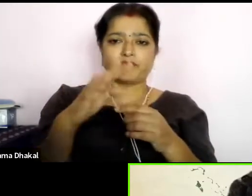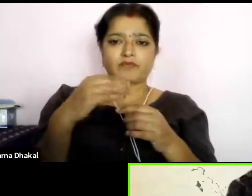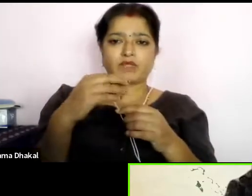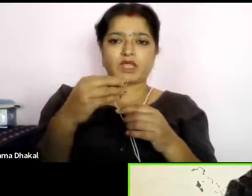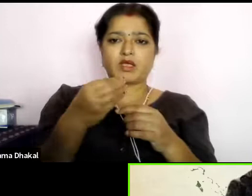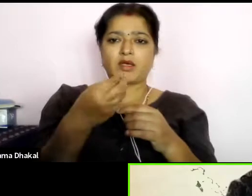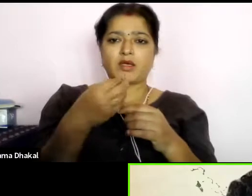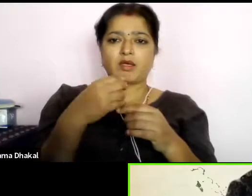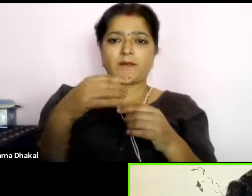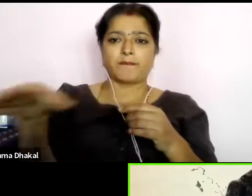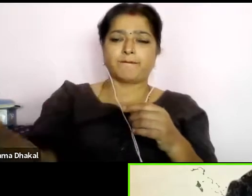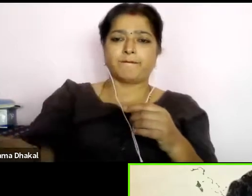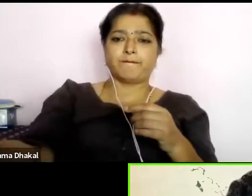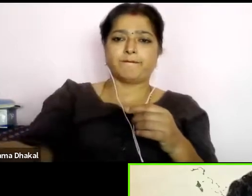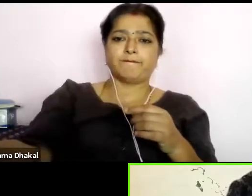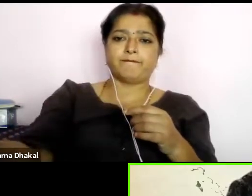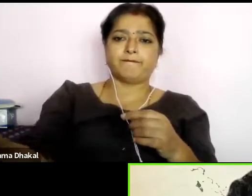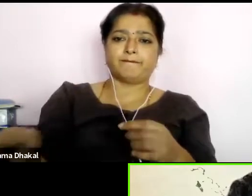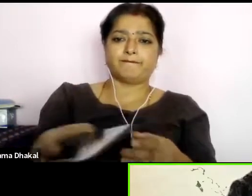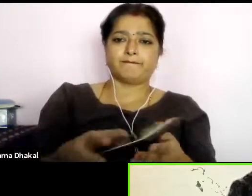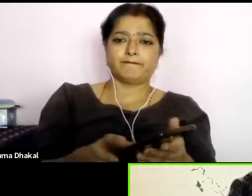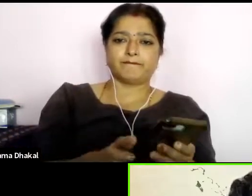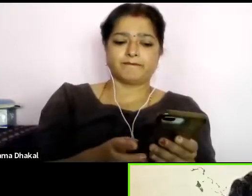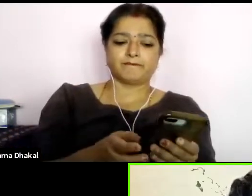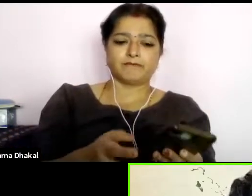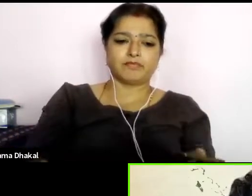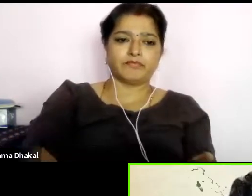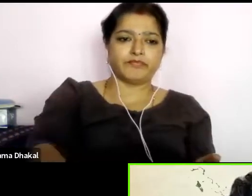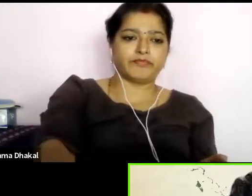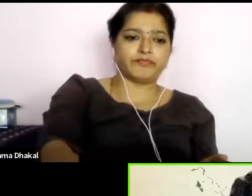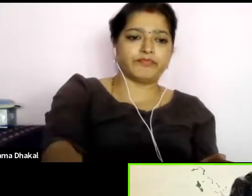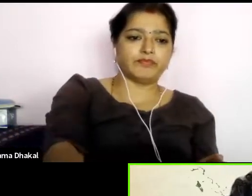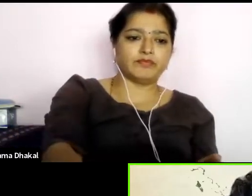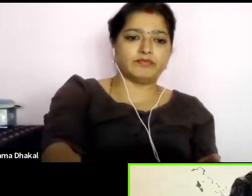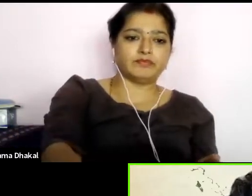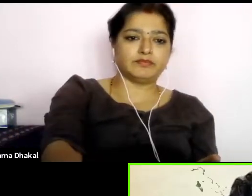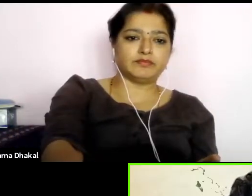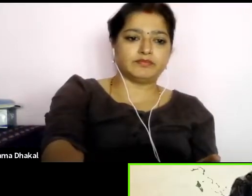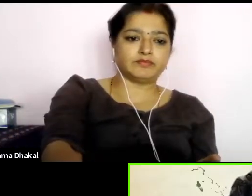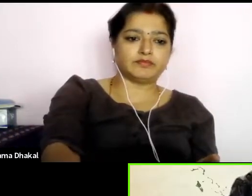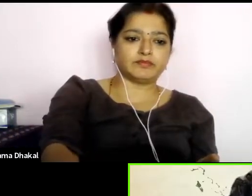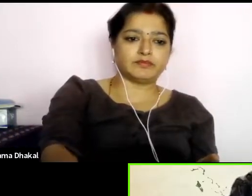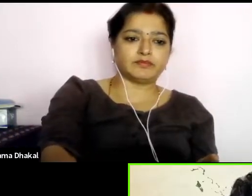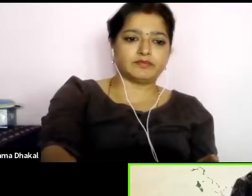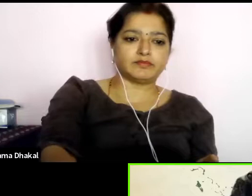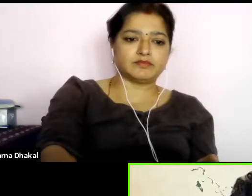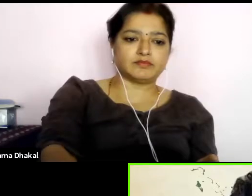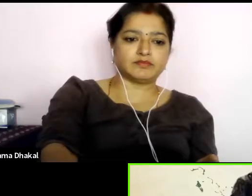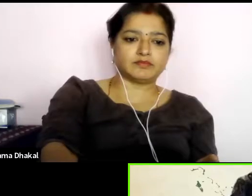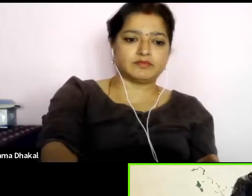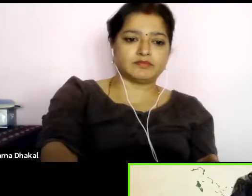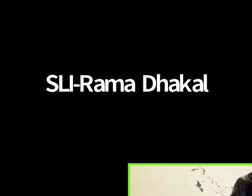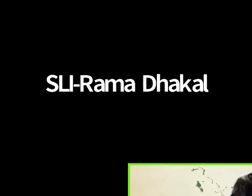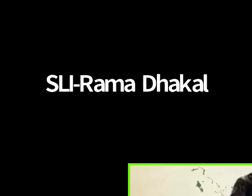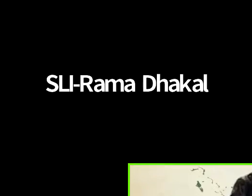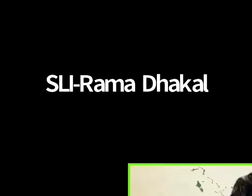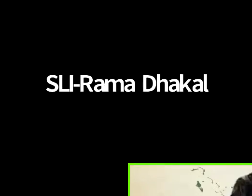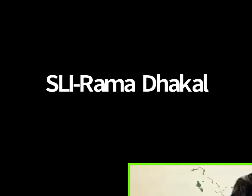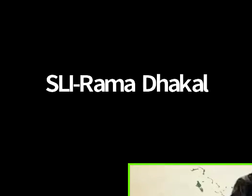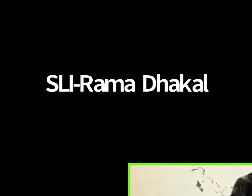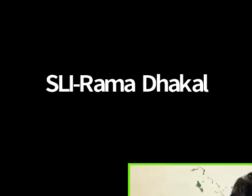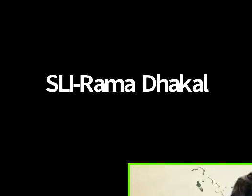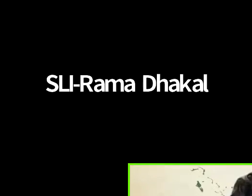adversely impacted. The vulnerable groups often have small-scale holdings in areas devoid of natural windbreak and protective